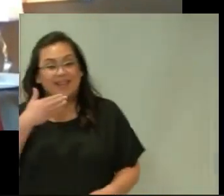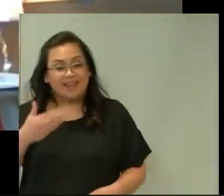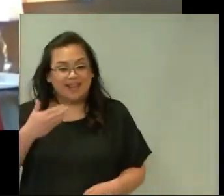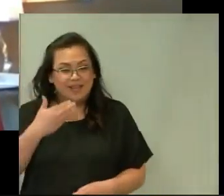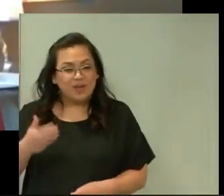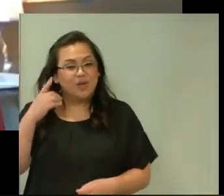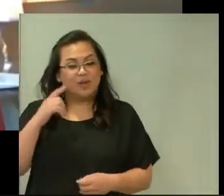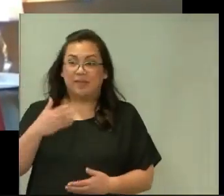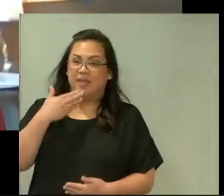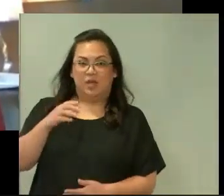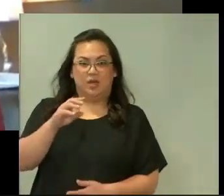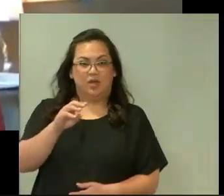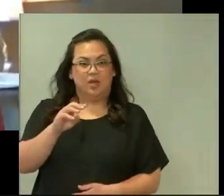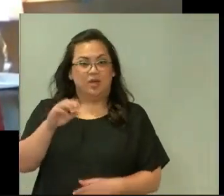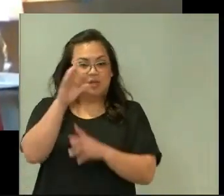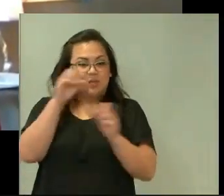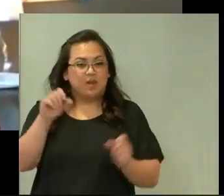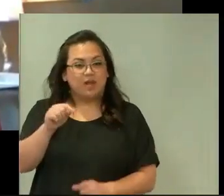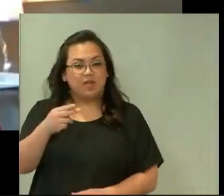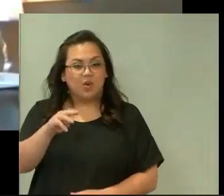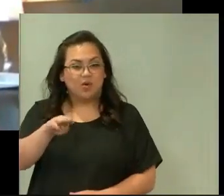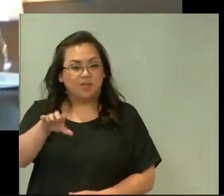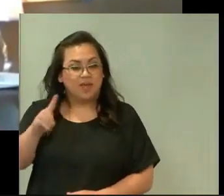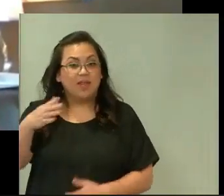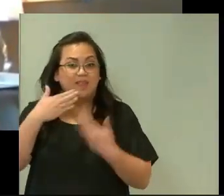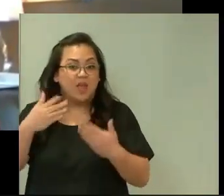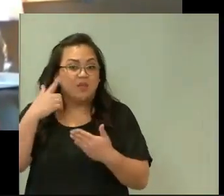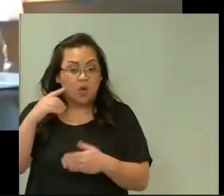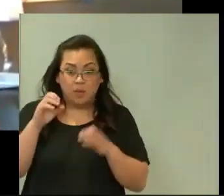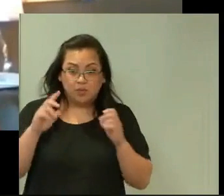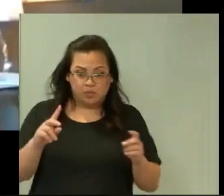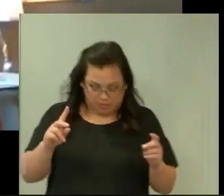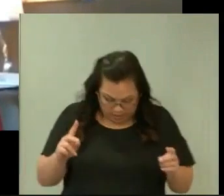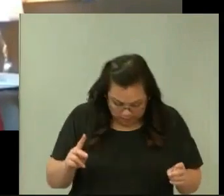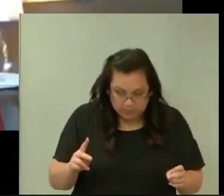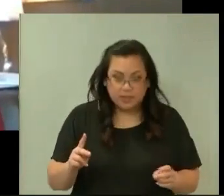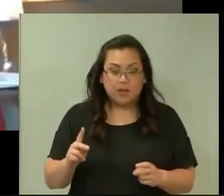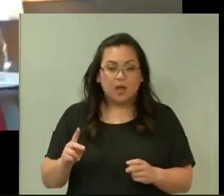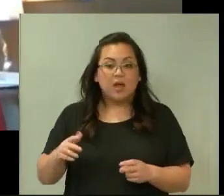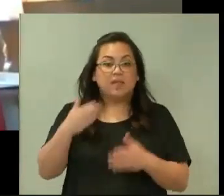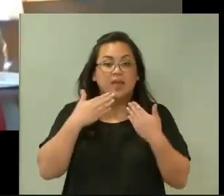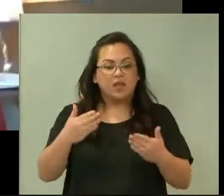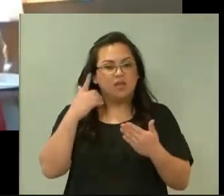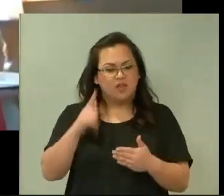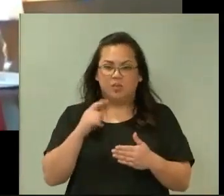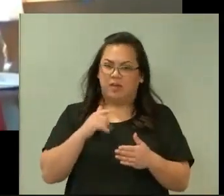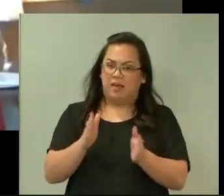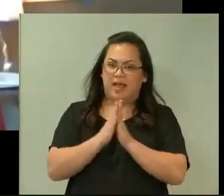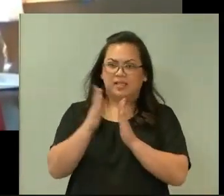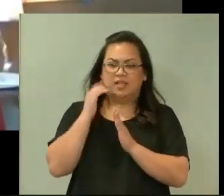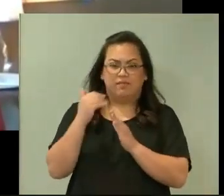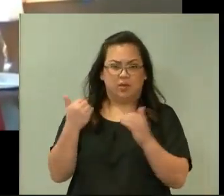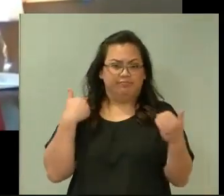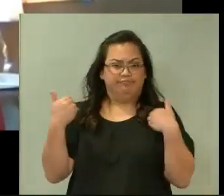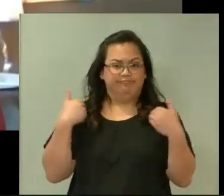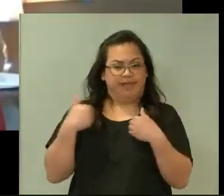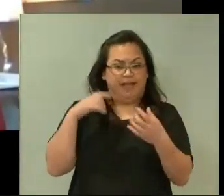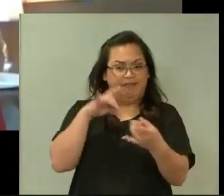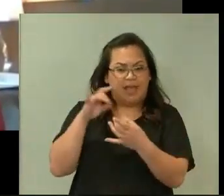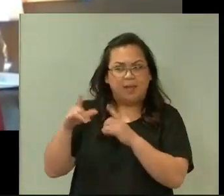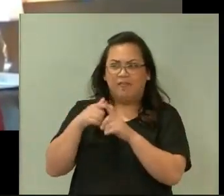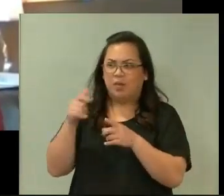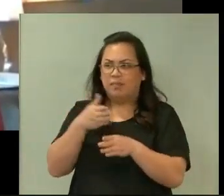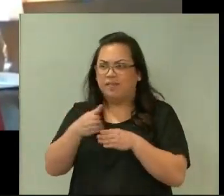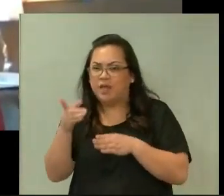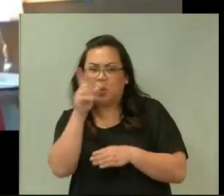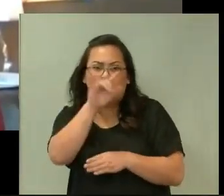Superintendent Thurman for giving us this opportunity. You've been our partners asking for constant feedback from the field about what this